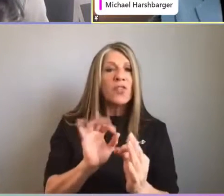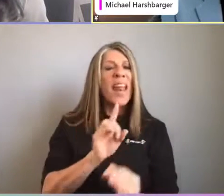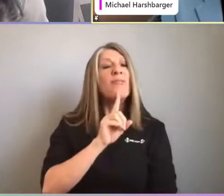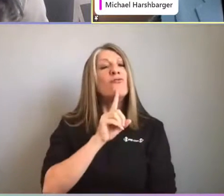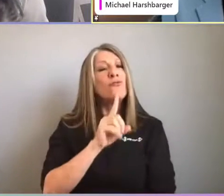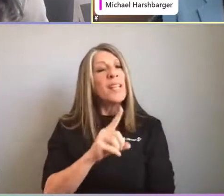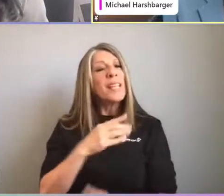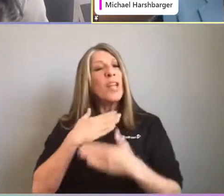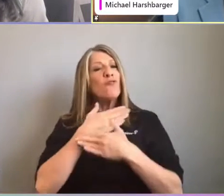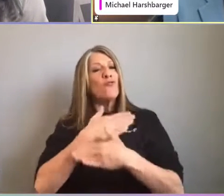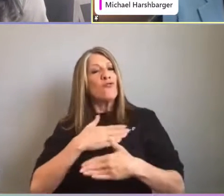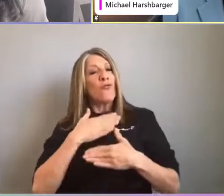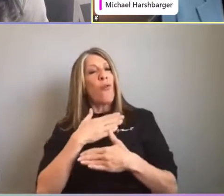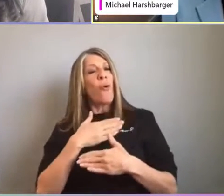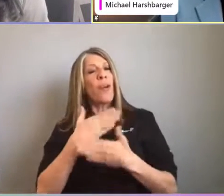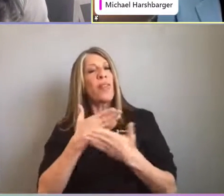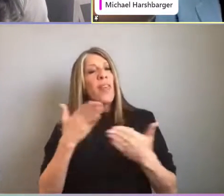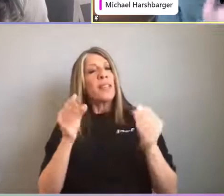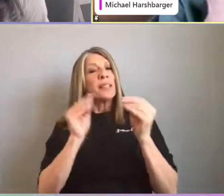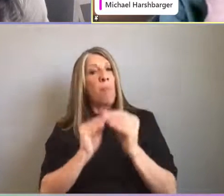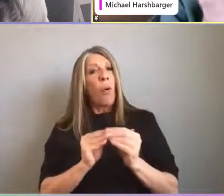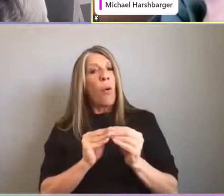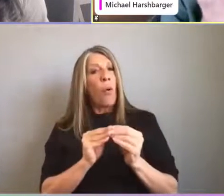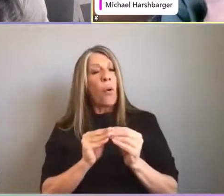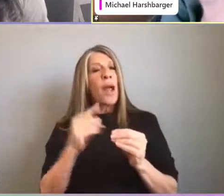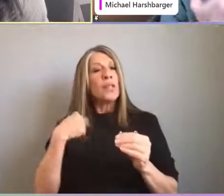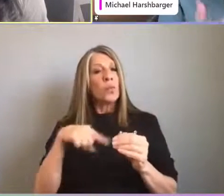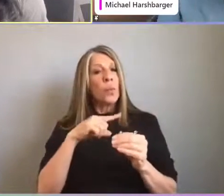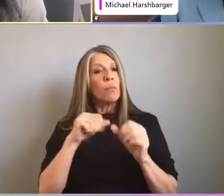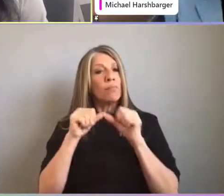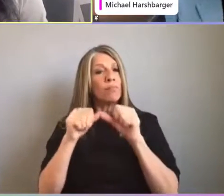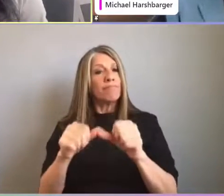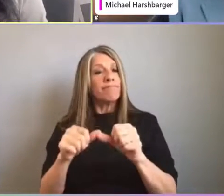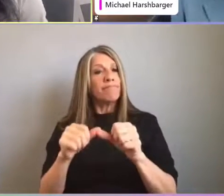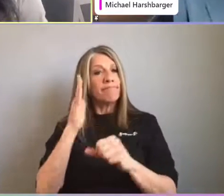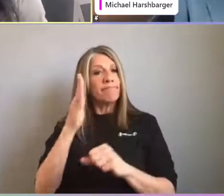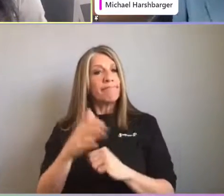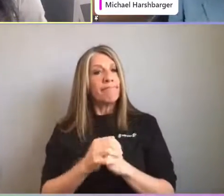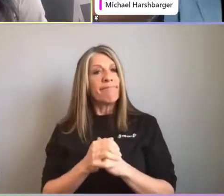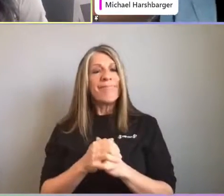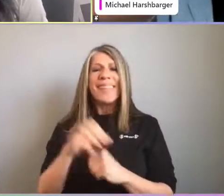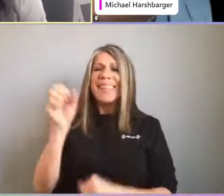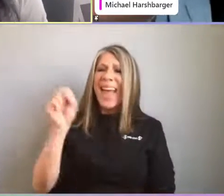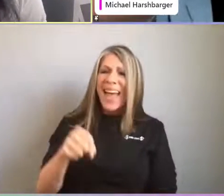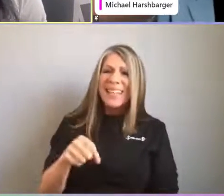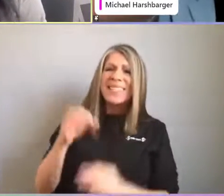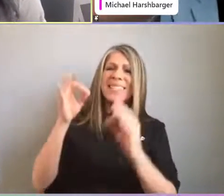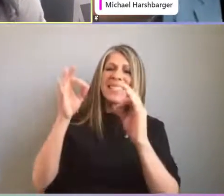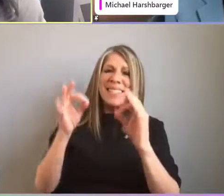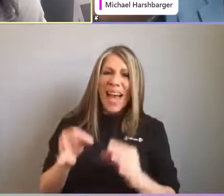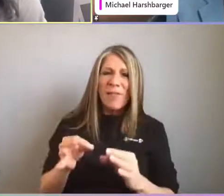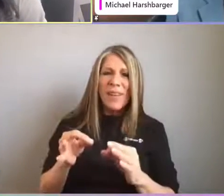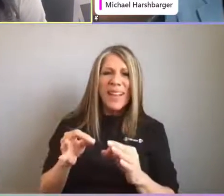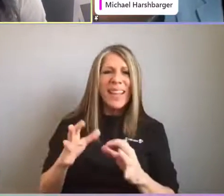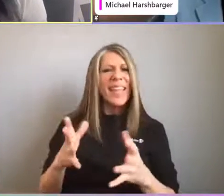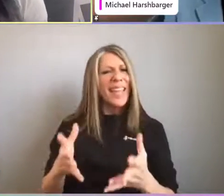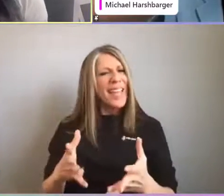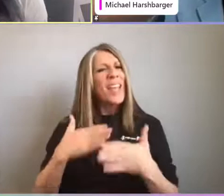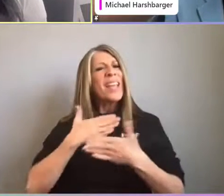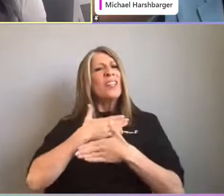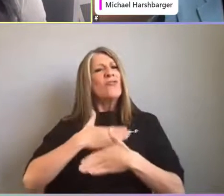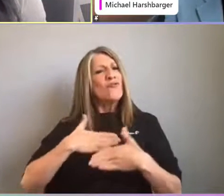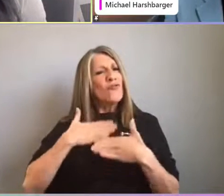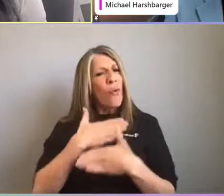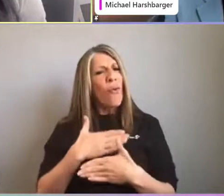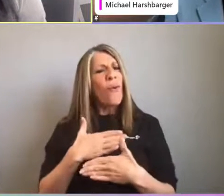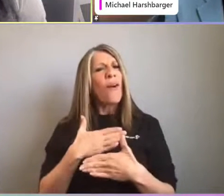what we're doing as we're moving this forward? Oh, definitely. Absolutely. Definitely take joy.